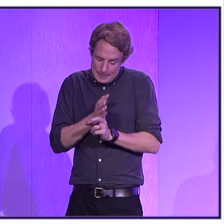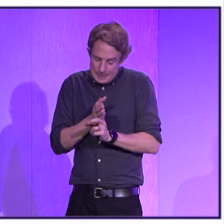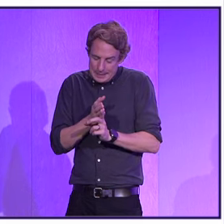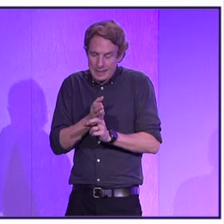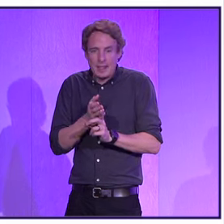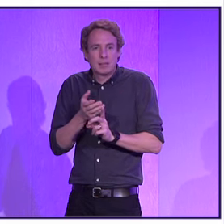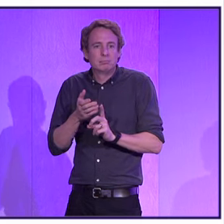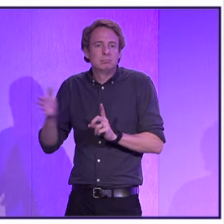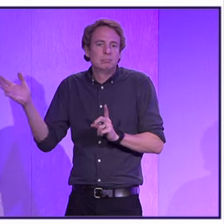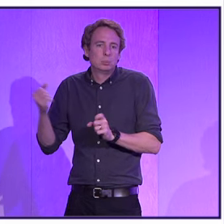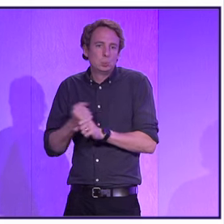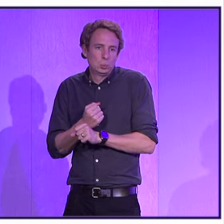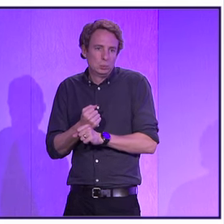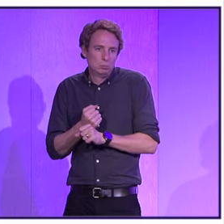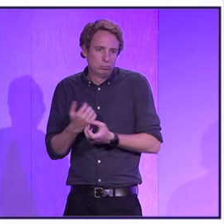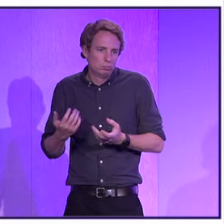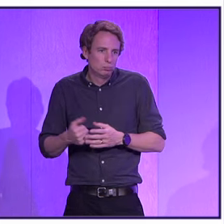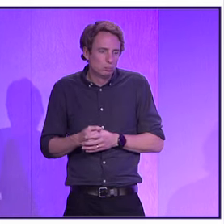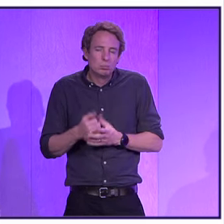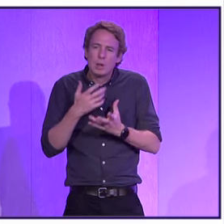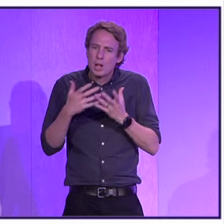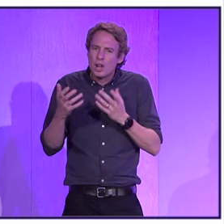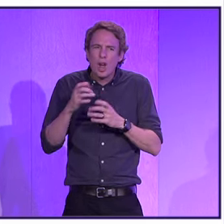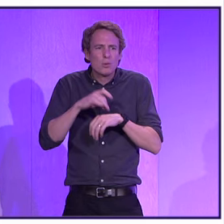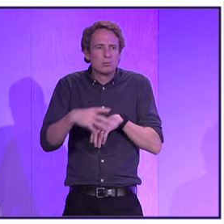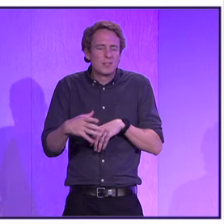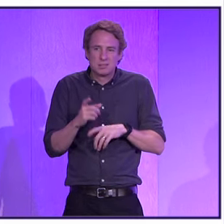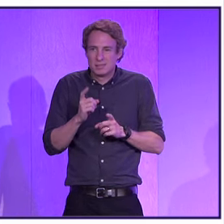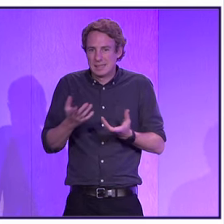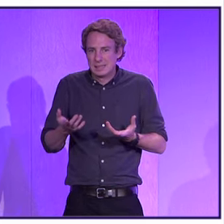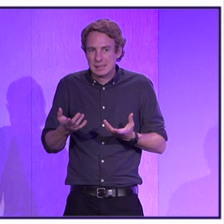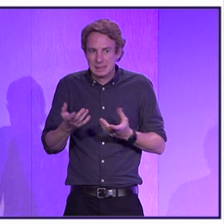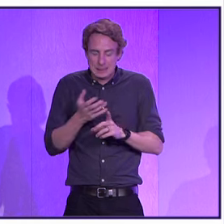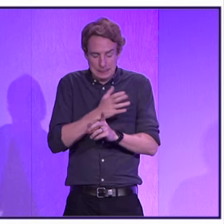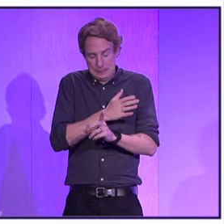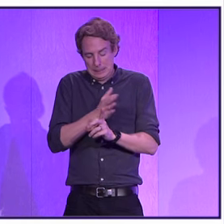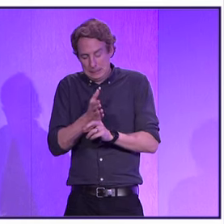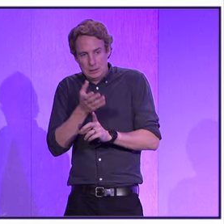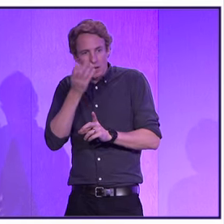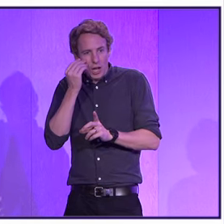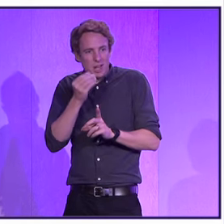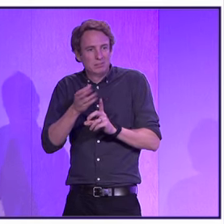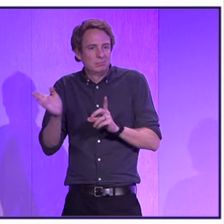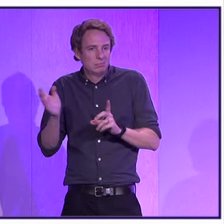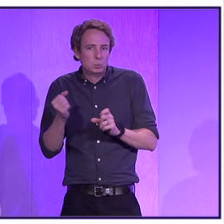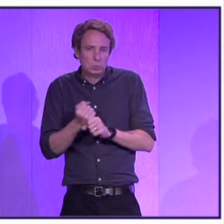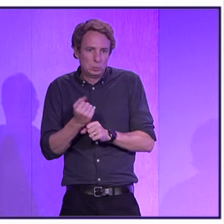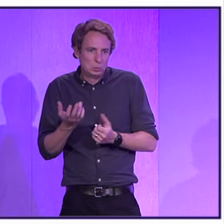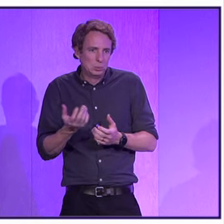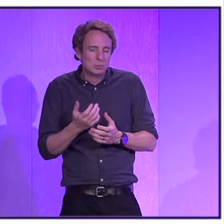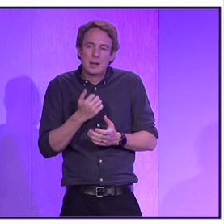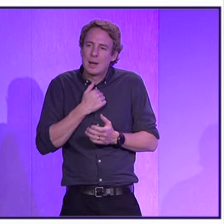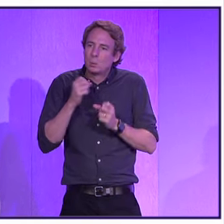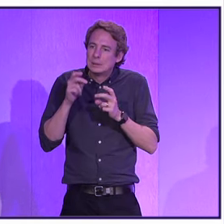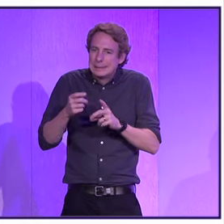admittedly not for all professions, but for many. And that was because of how we worked and the nature of the work and the systems that